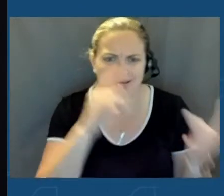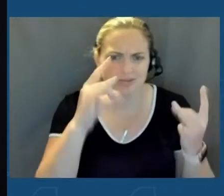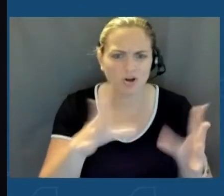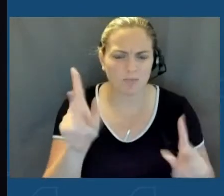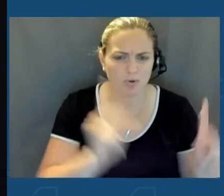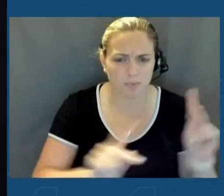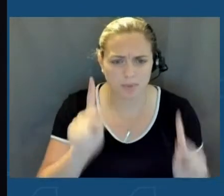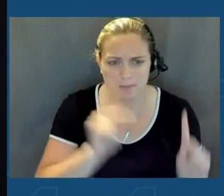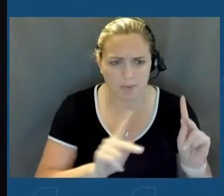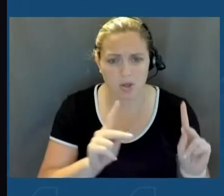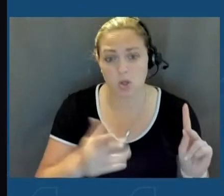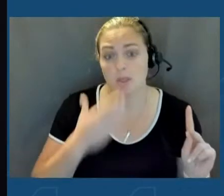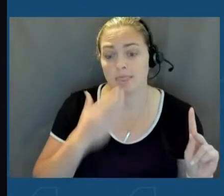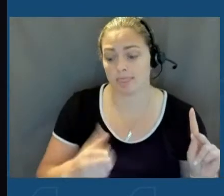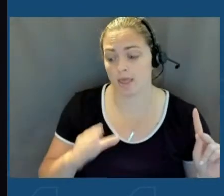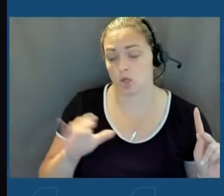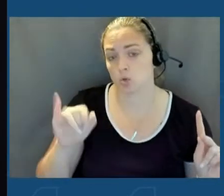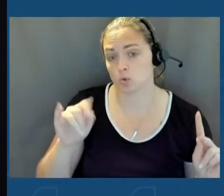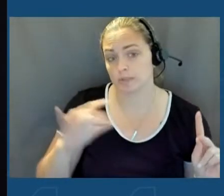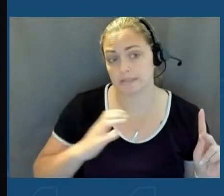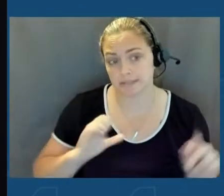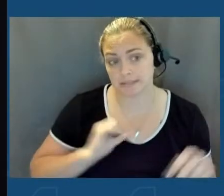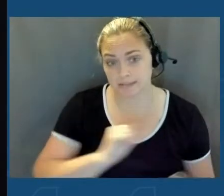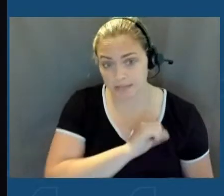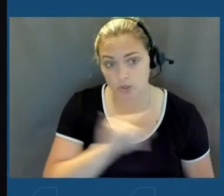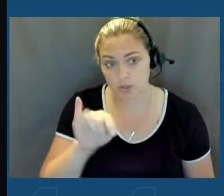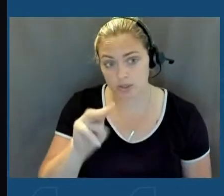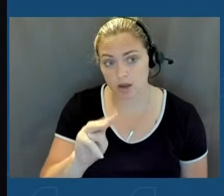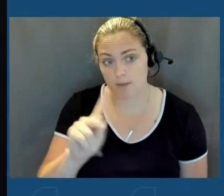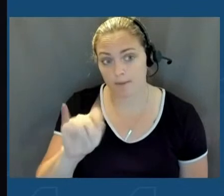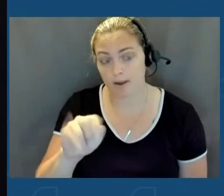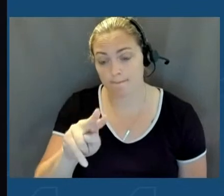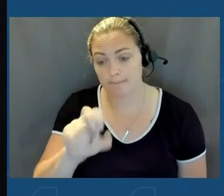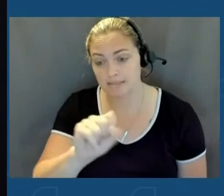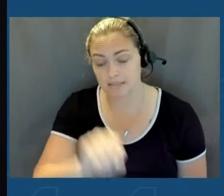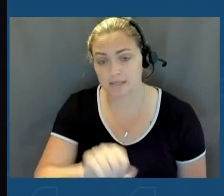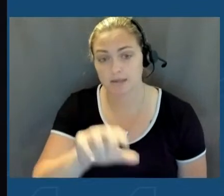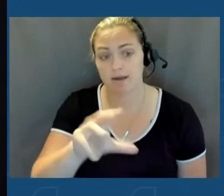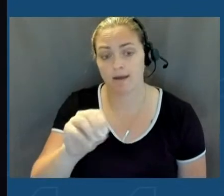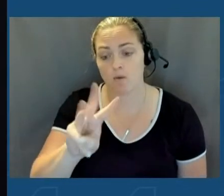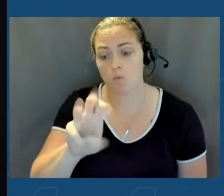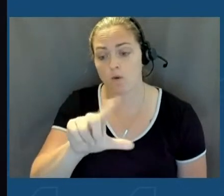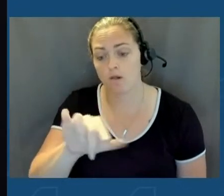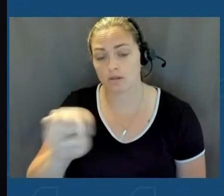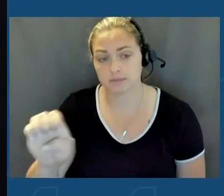Senator Todd Kaminsky. Thank you, Assembly Member Monica Wallace.